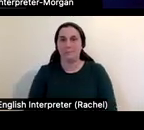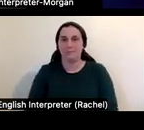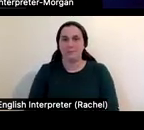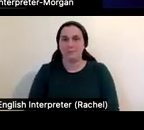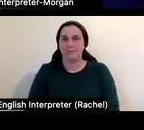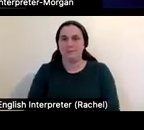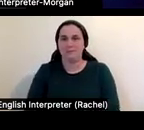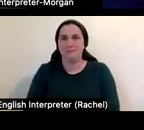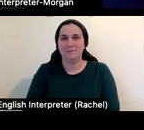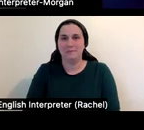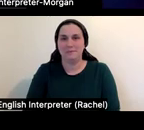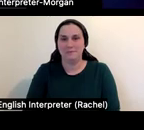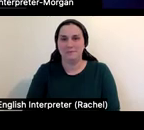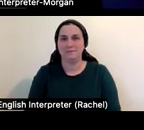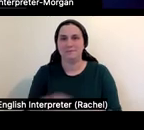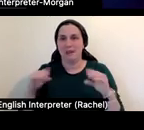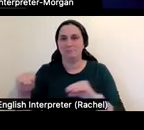Hello.